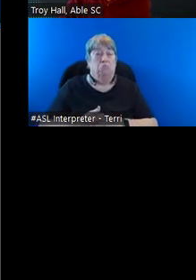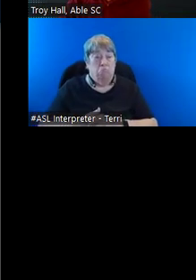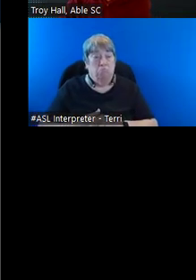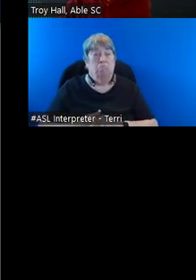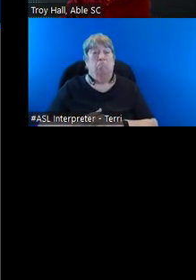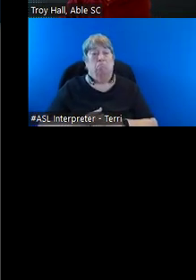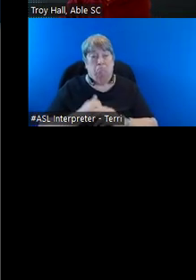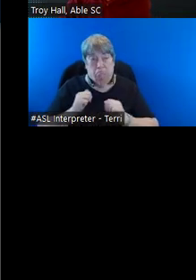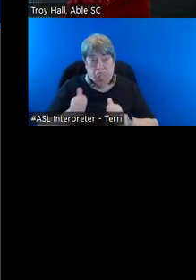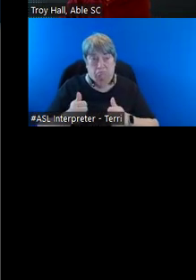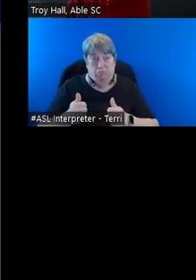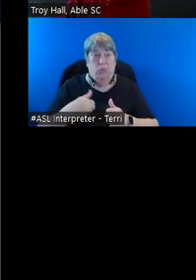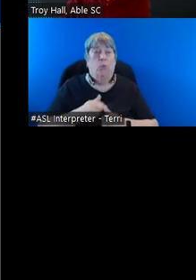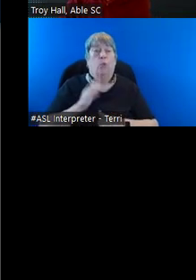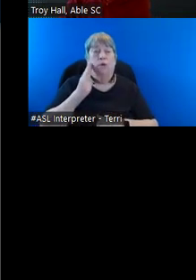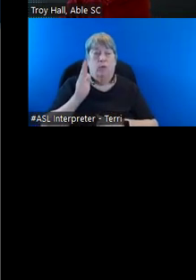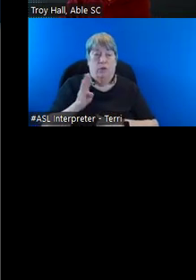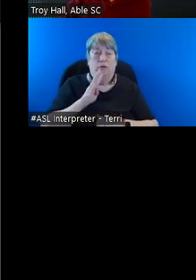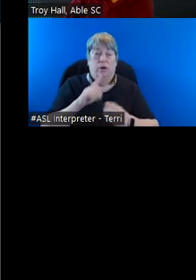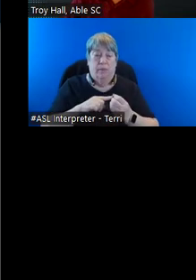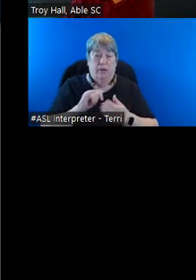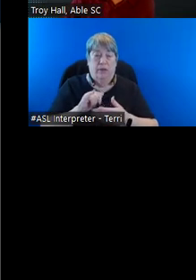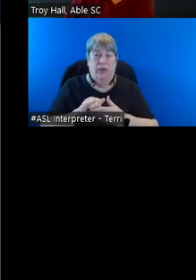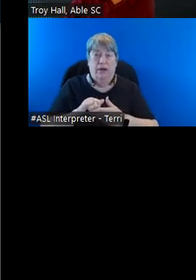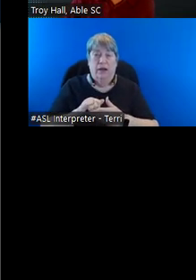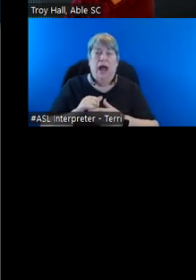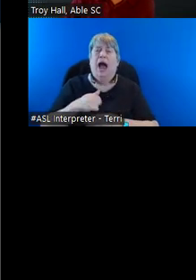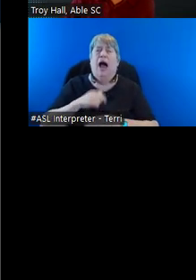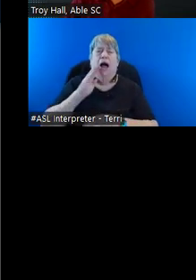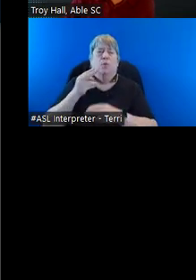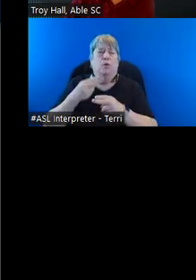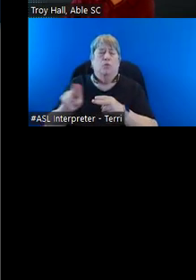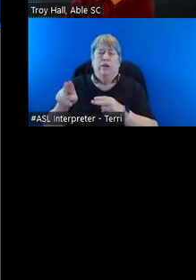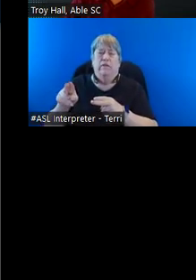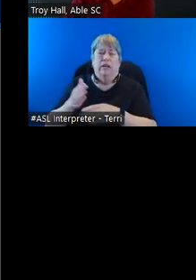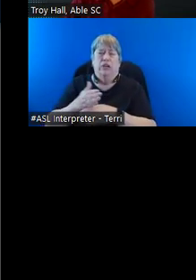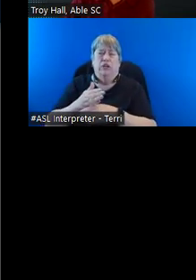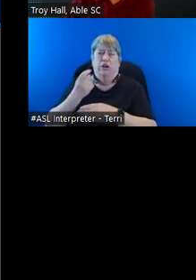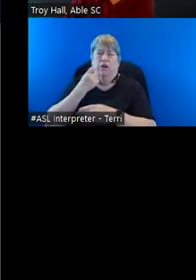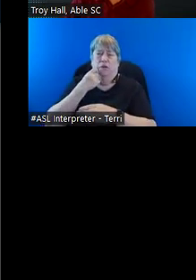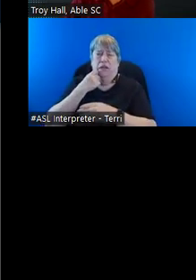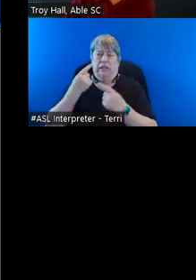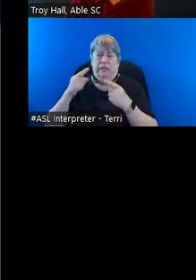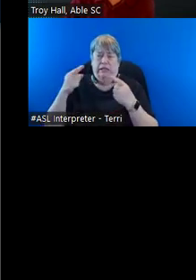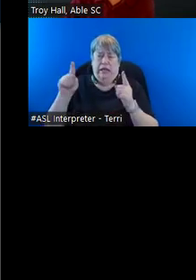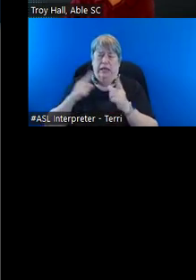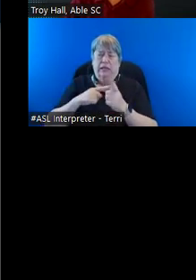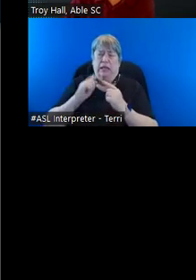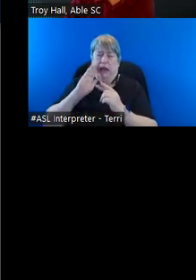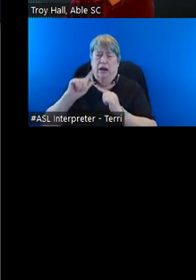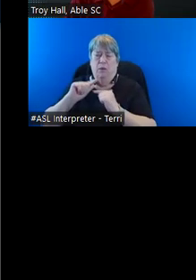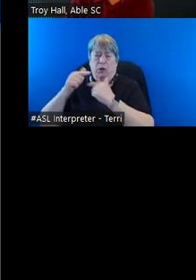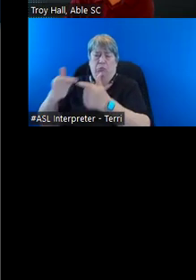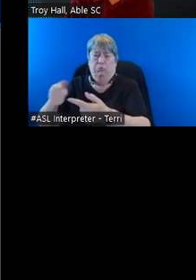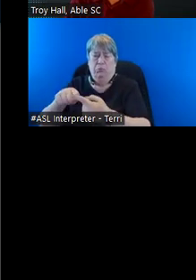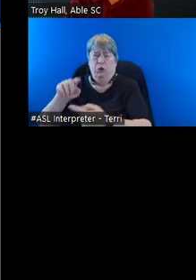Yeah, we are going to be talking about that. I will briefly share a recent success of ours and then let Megan take